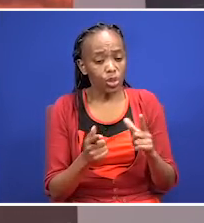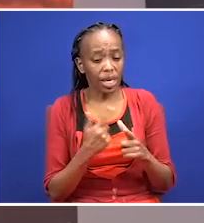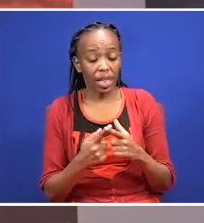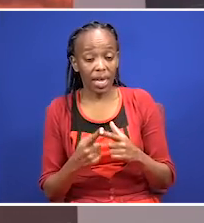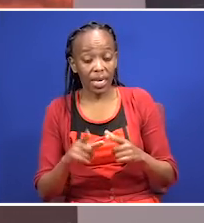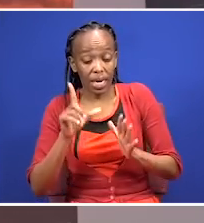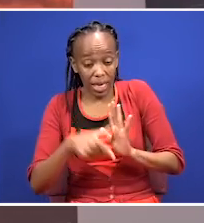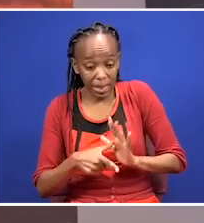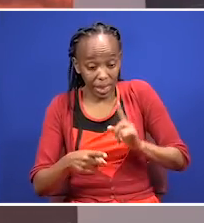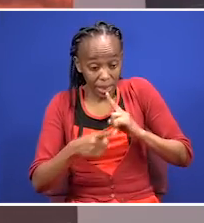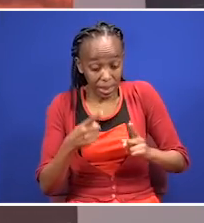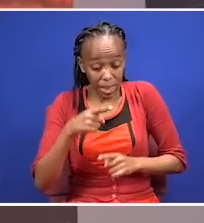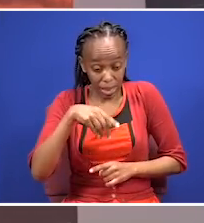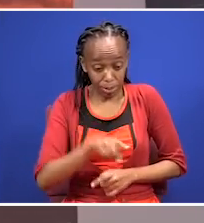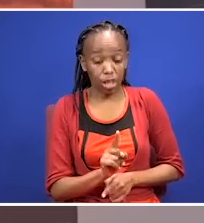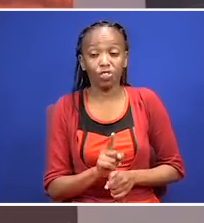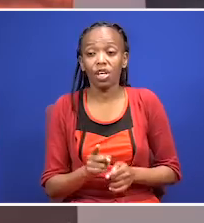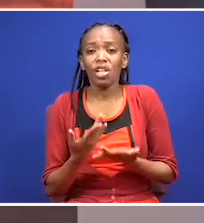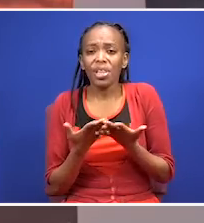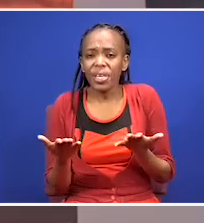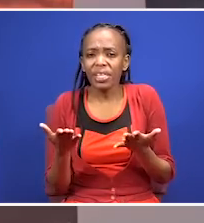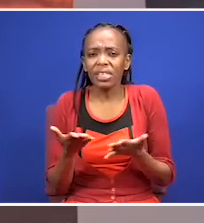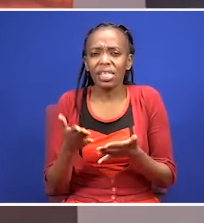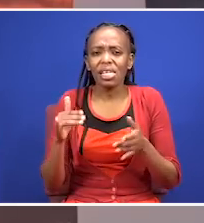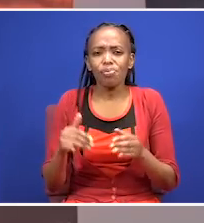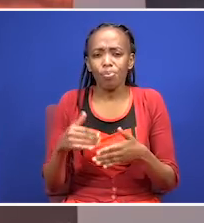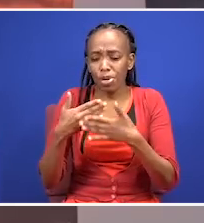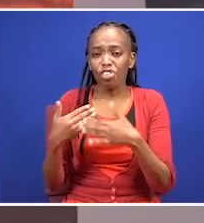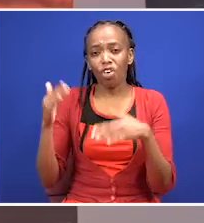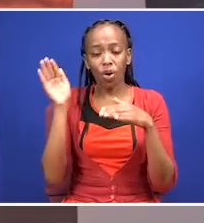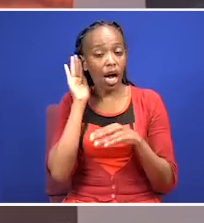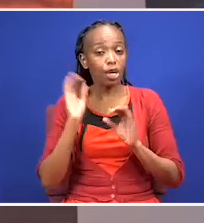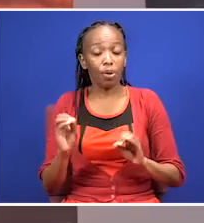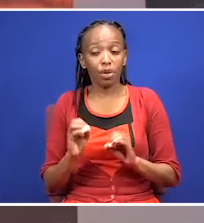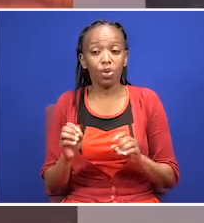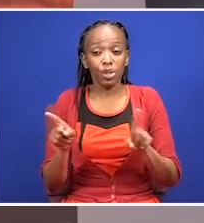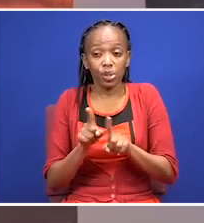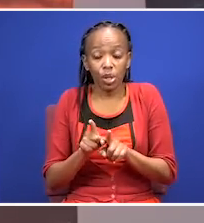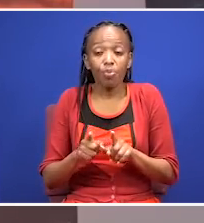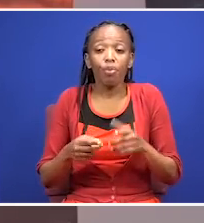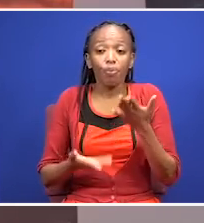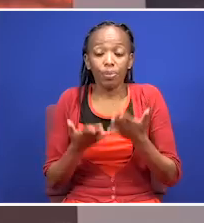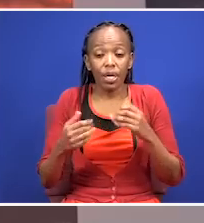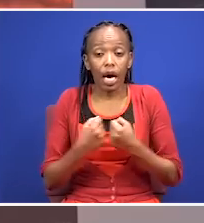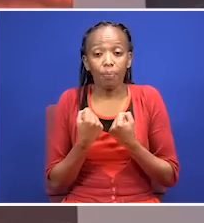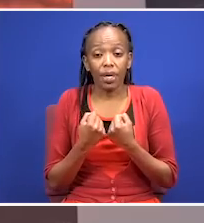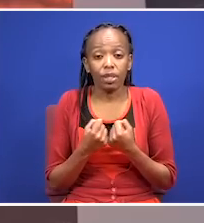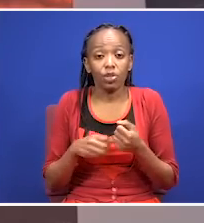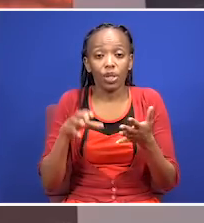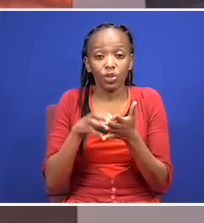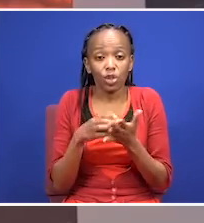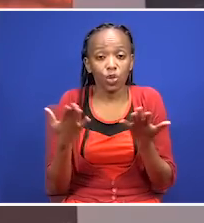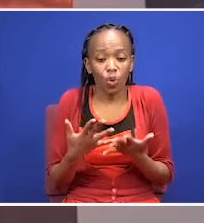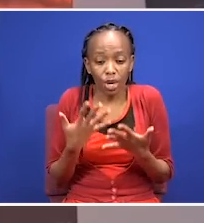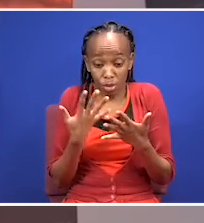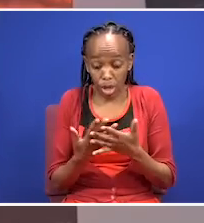killing themselves those were things that were unheard of such parents perhaps went to a place where they felt trapped